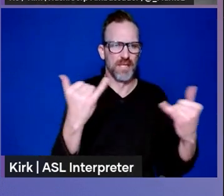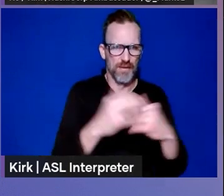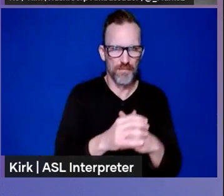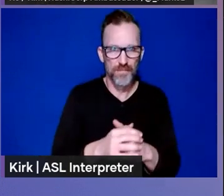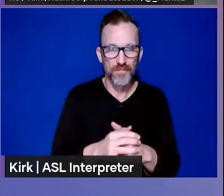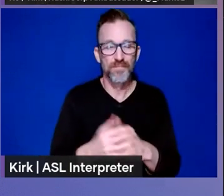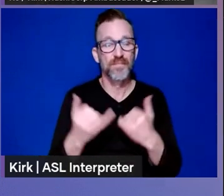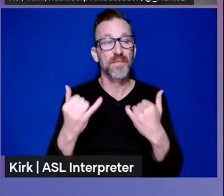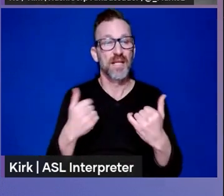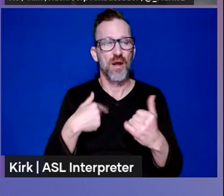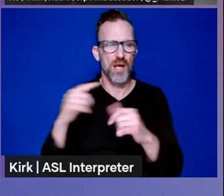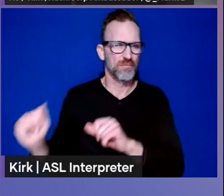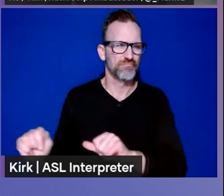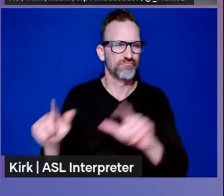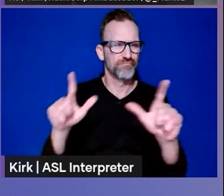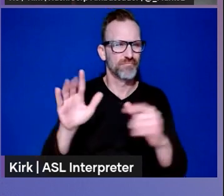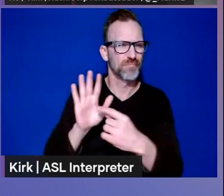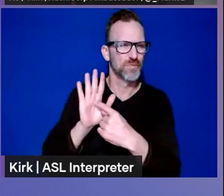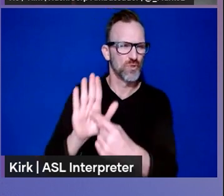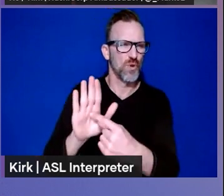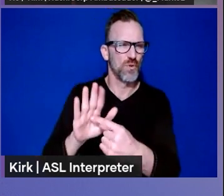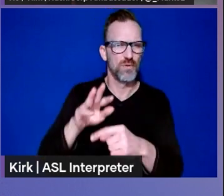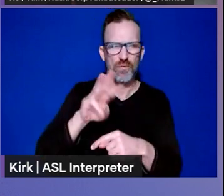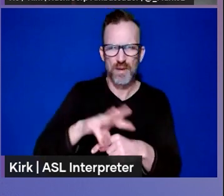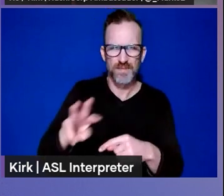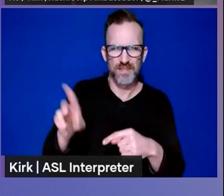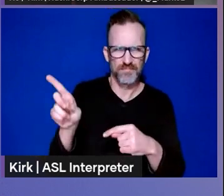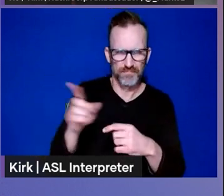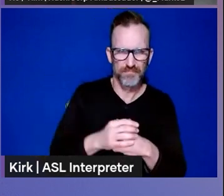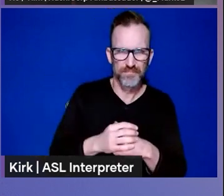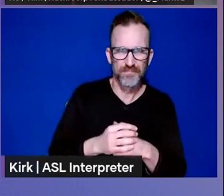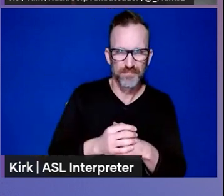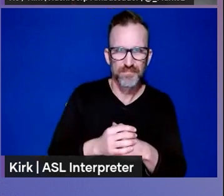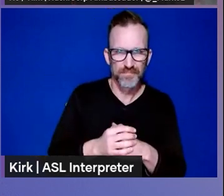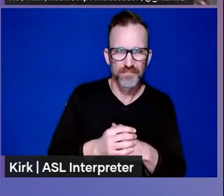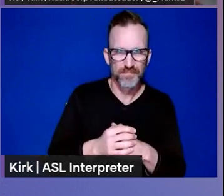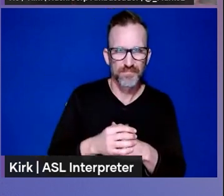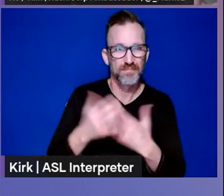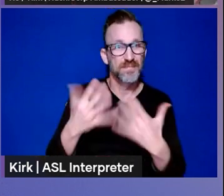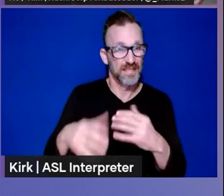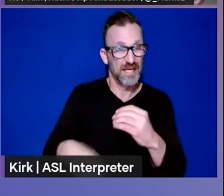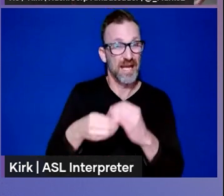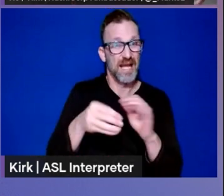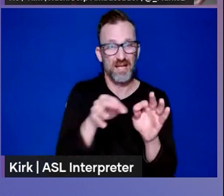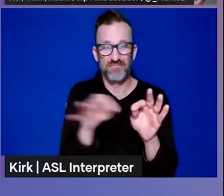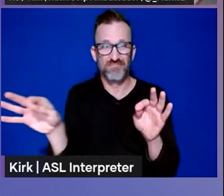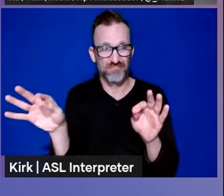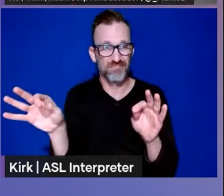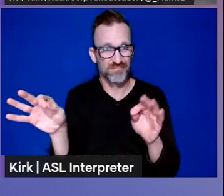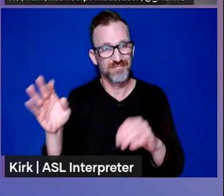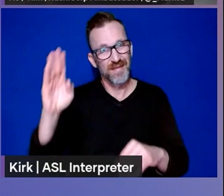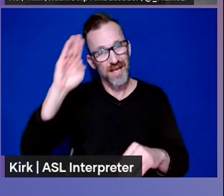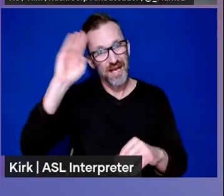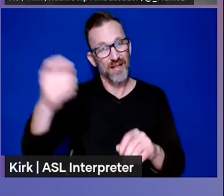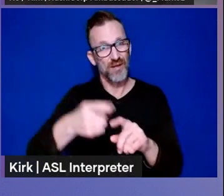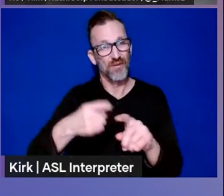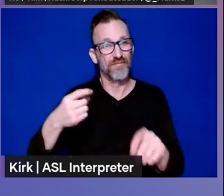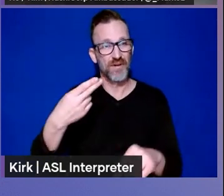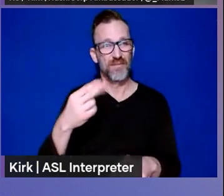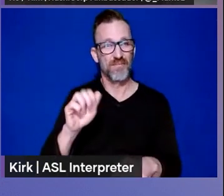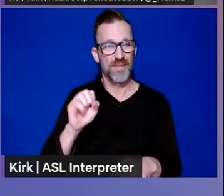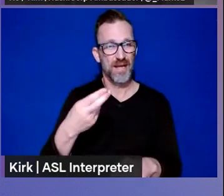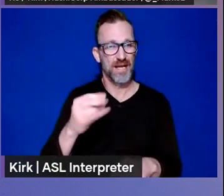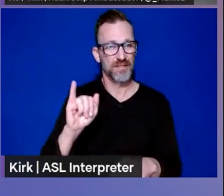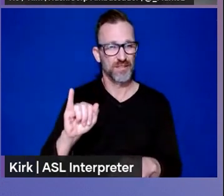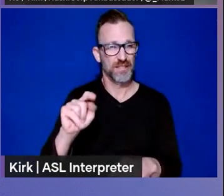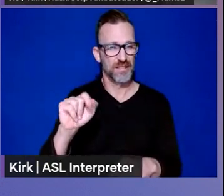showed you before and I press refresh, you can see the text was actually added, and it says hello from HashiTalks 2023. So it's literally